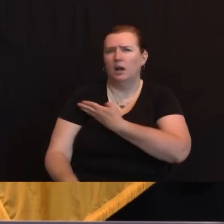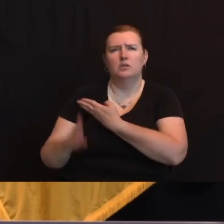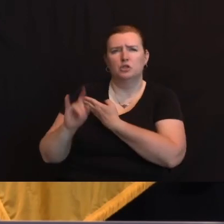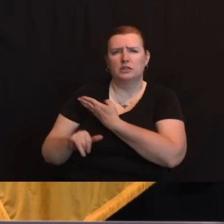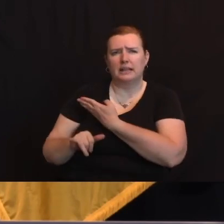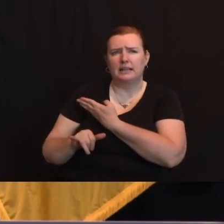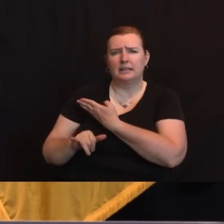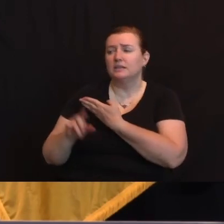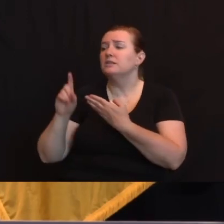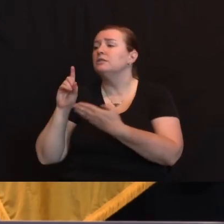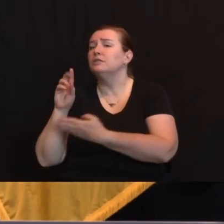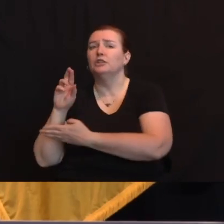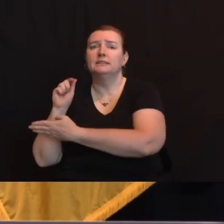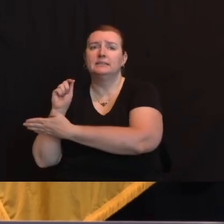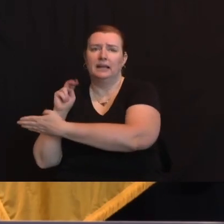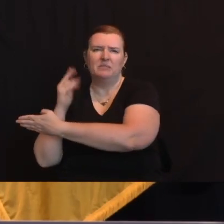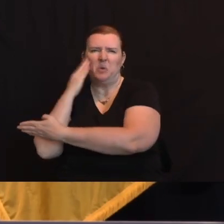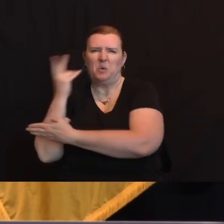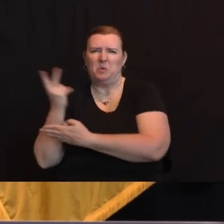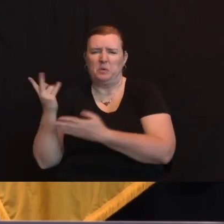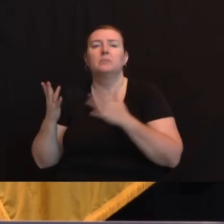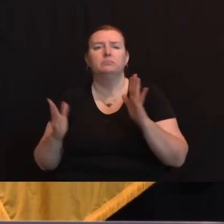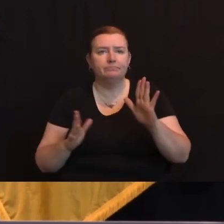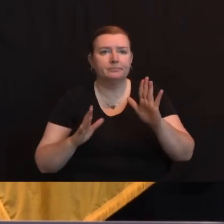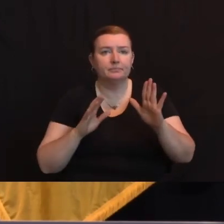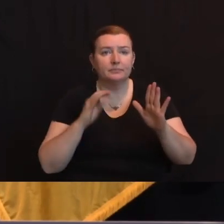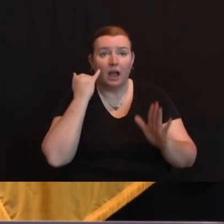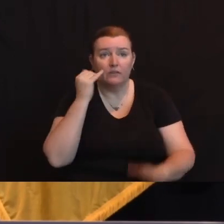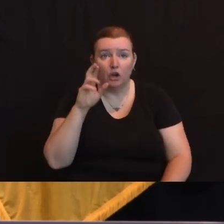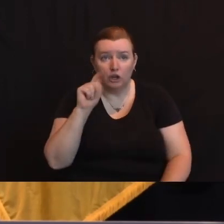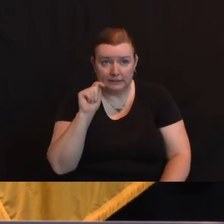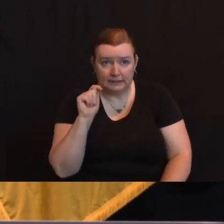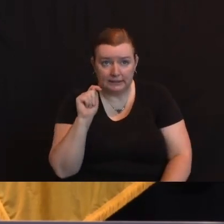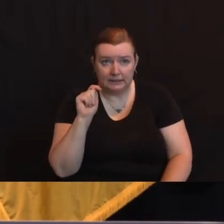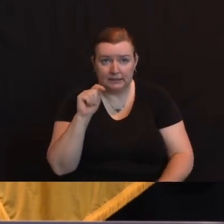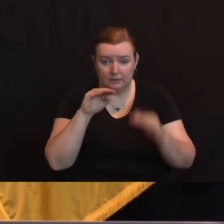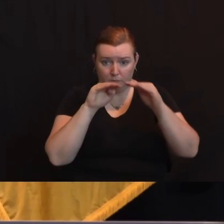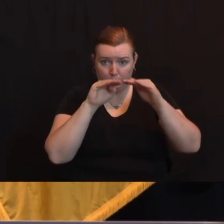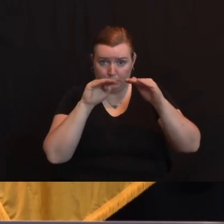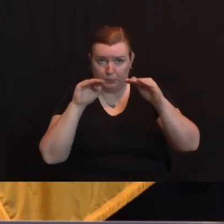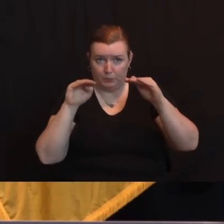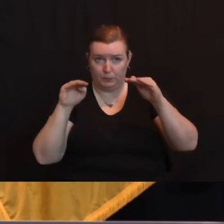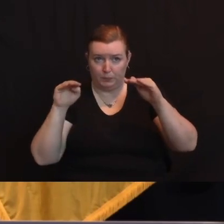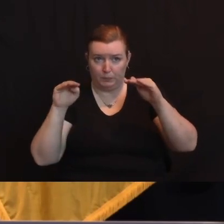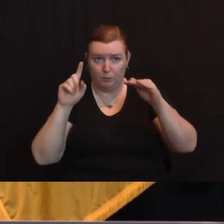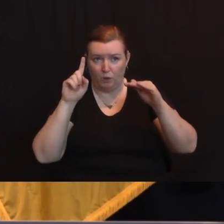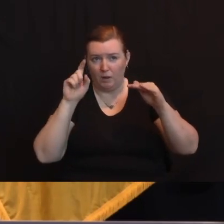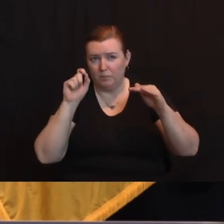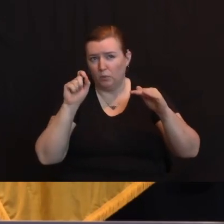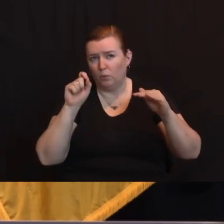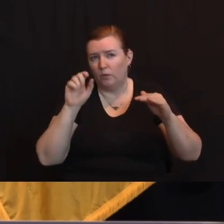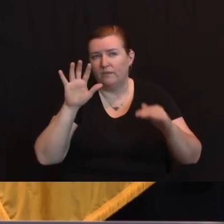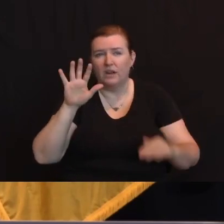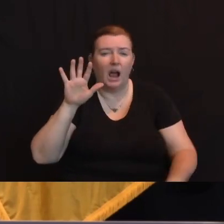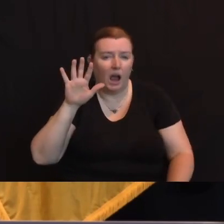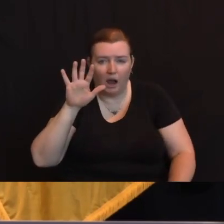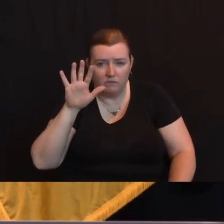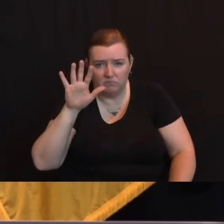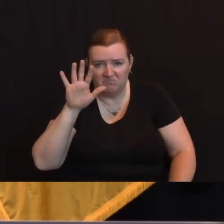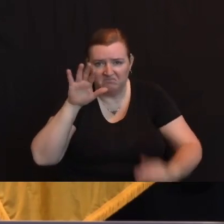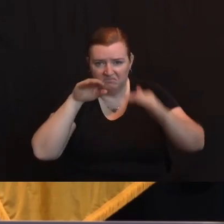the rate of transmission remains in this neighborhood for a prolonged period of